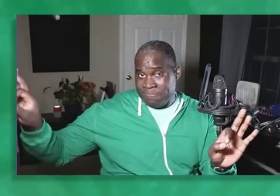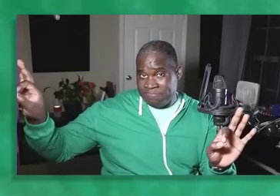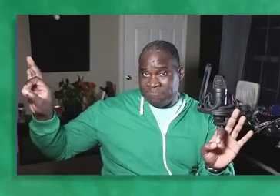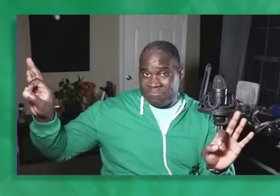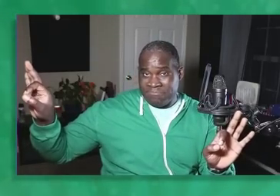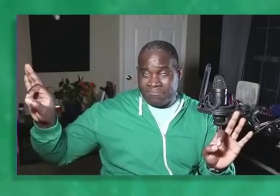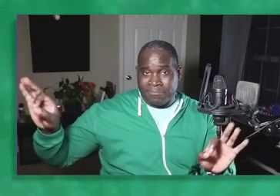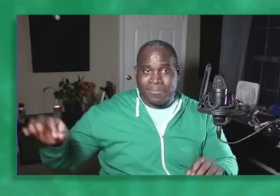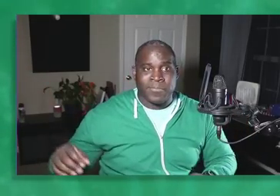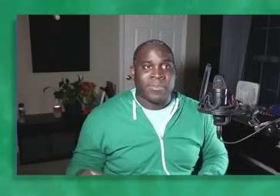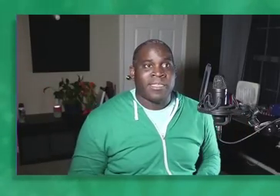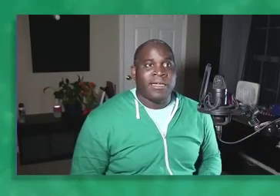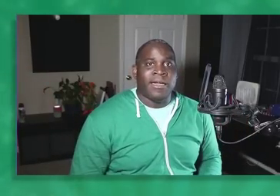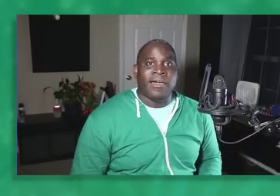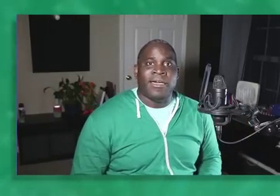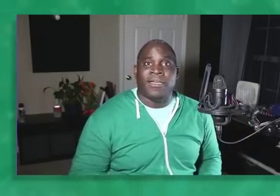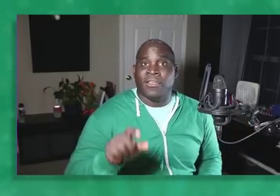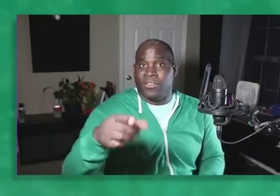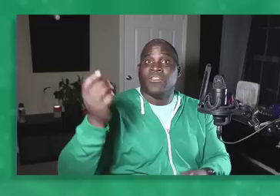free,